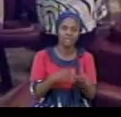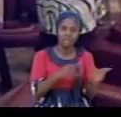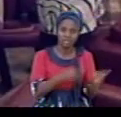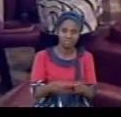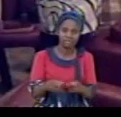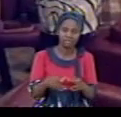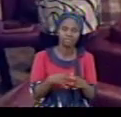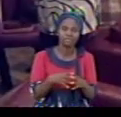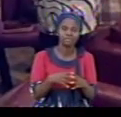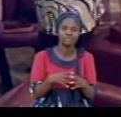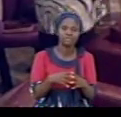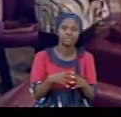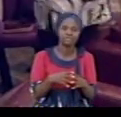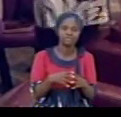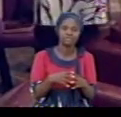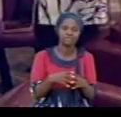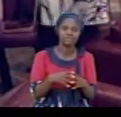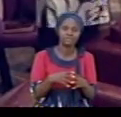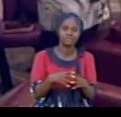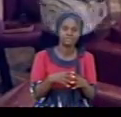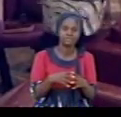Available.